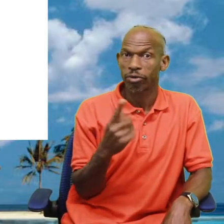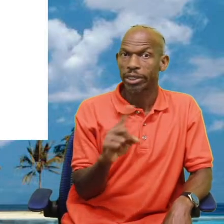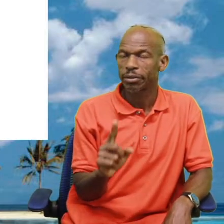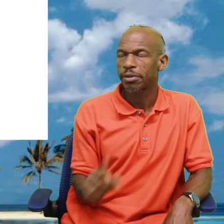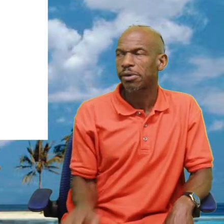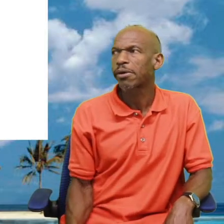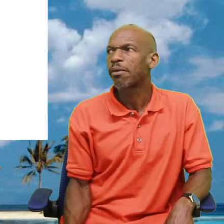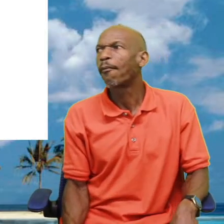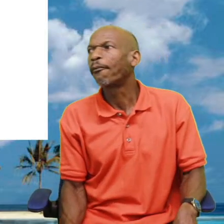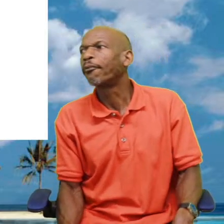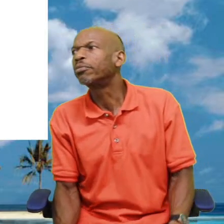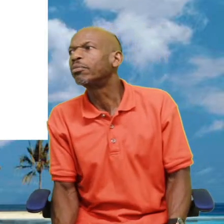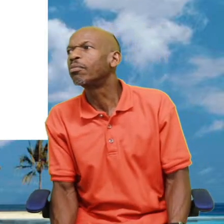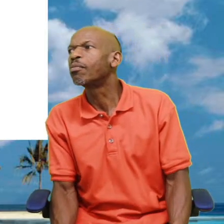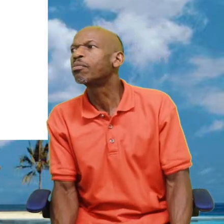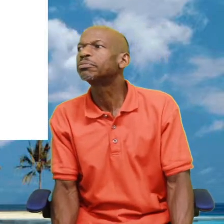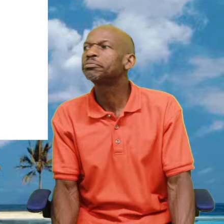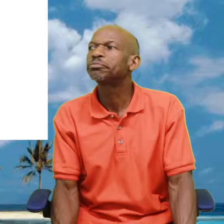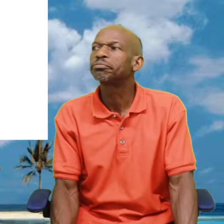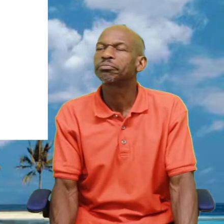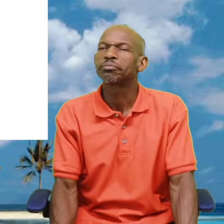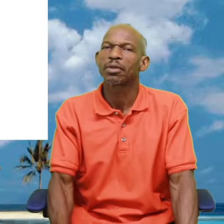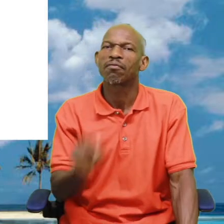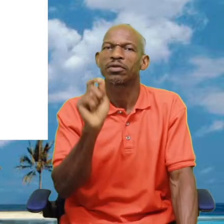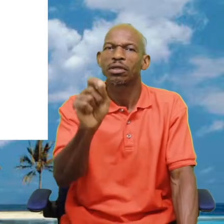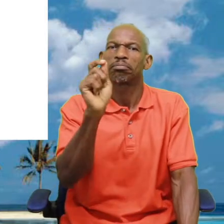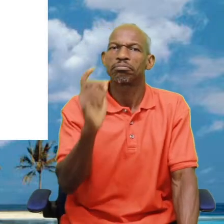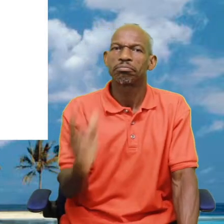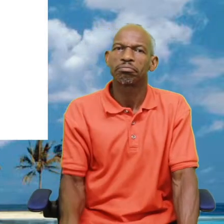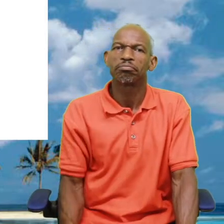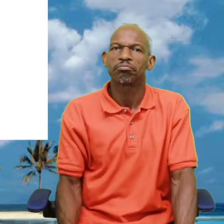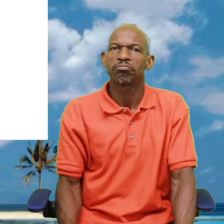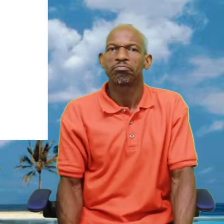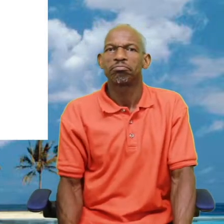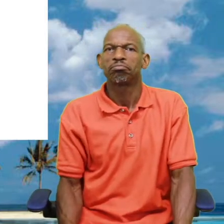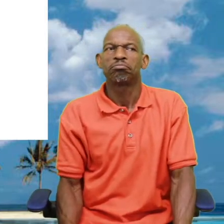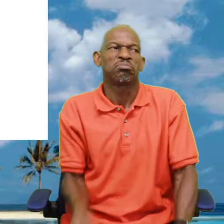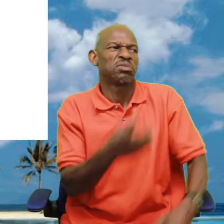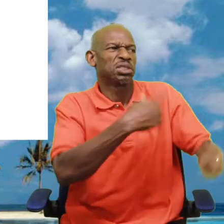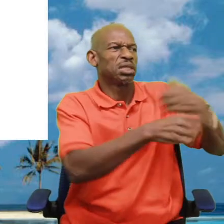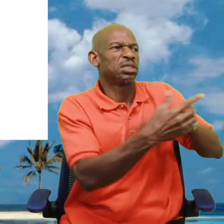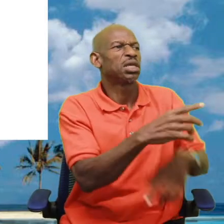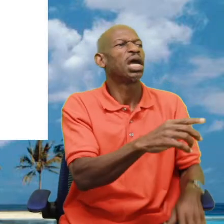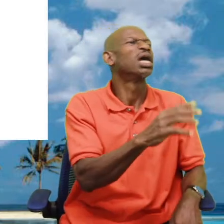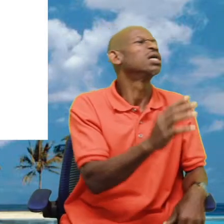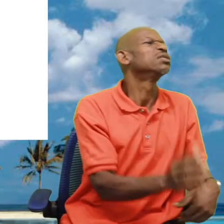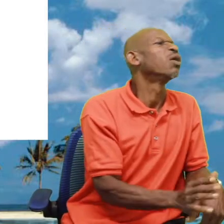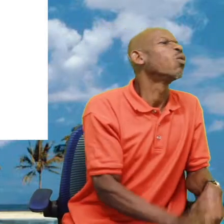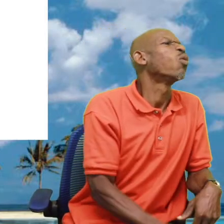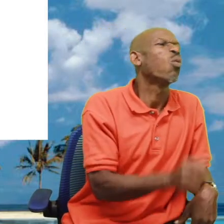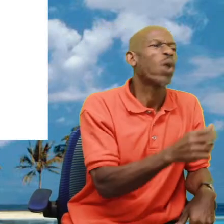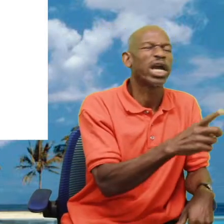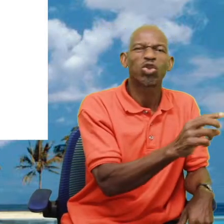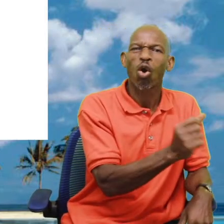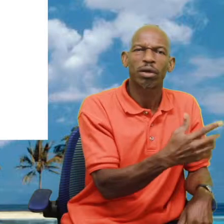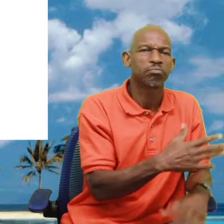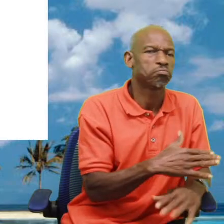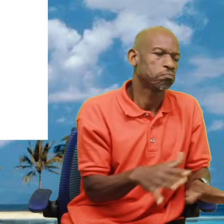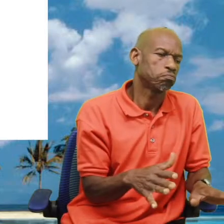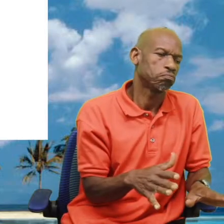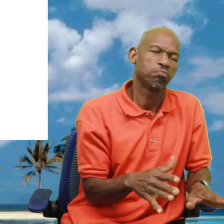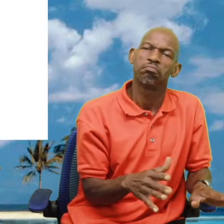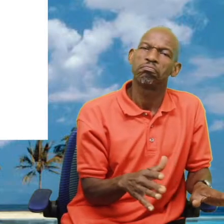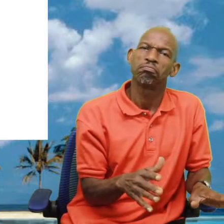Full stop at the end. So that is our next sentence. So the dog is cute. The dog